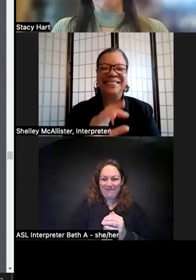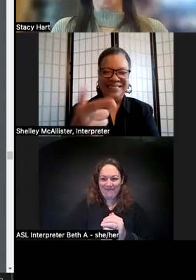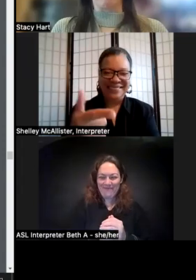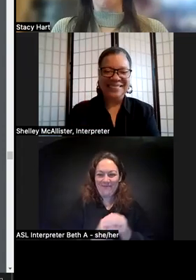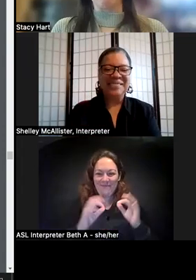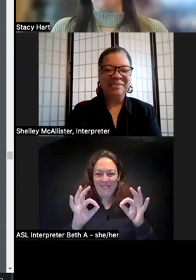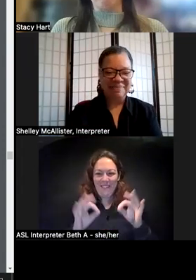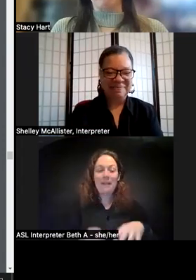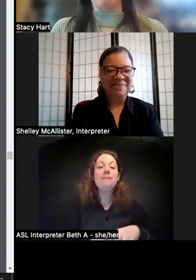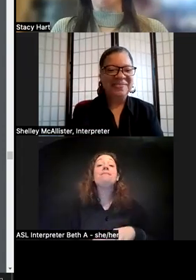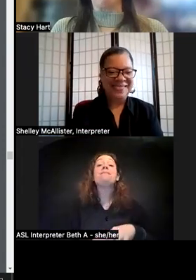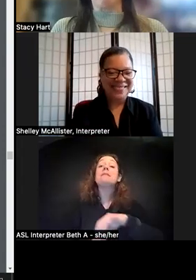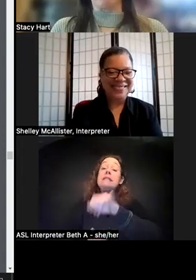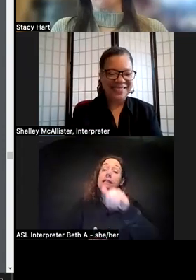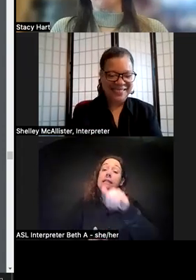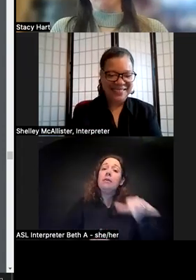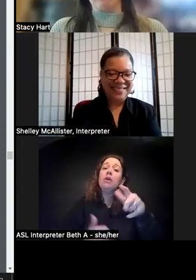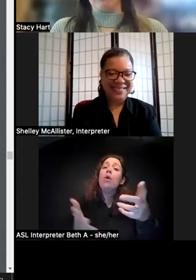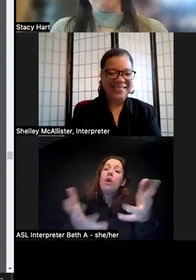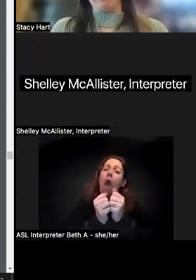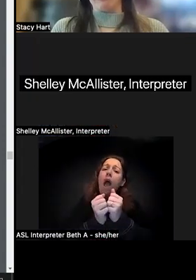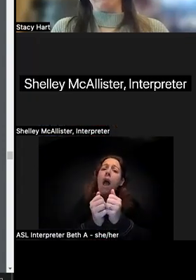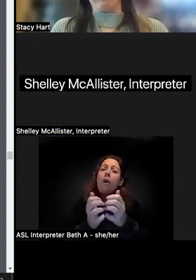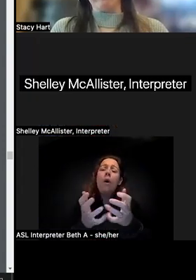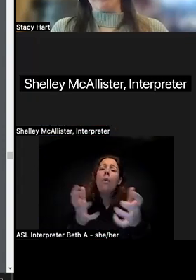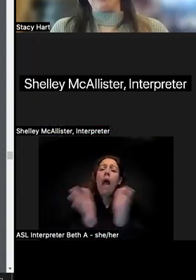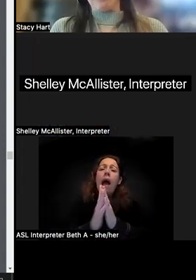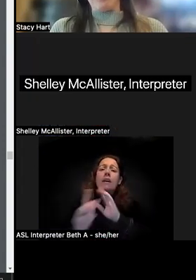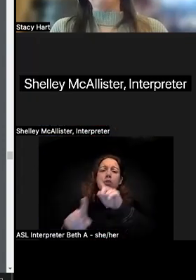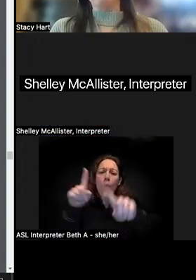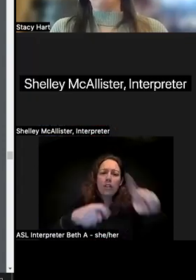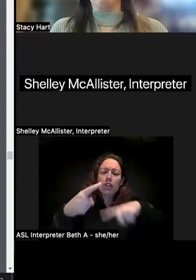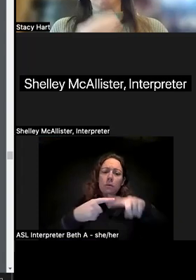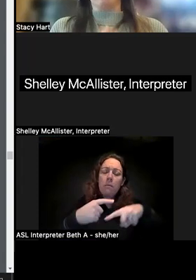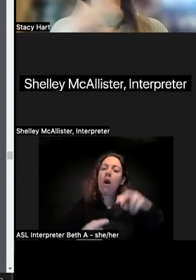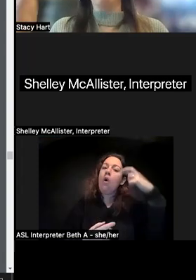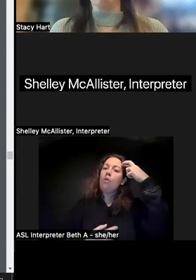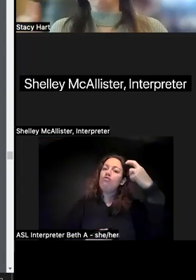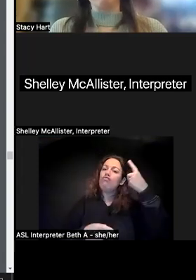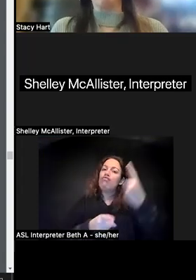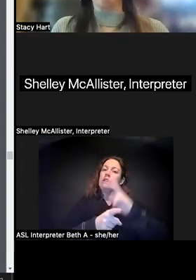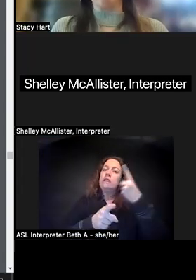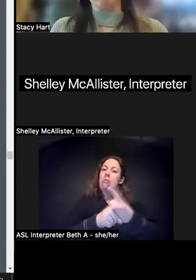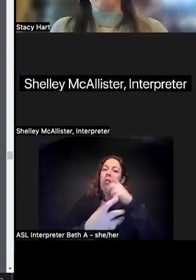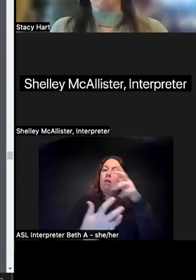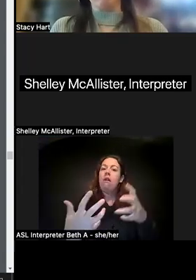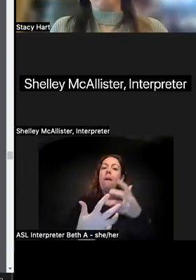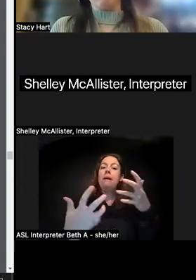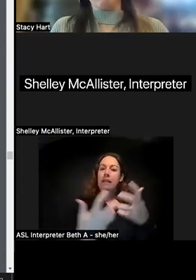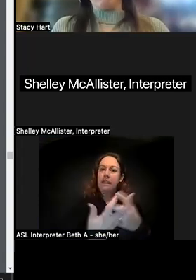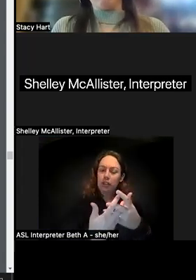questions about reasonable modifications, reasonable accommodations. Is there a process